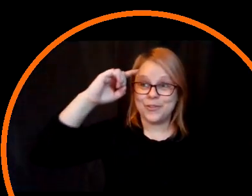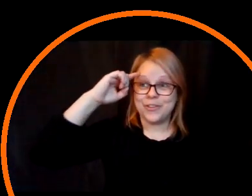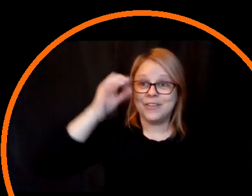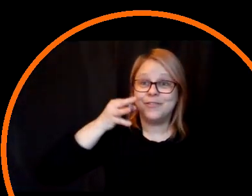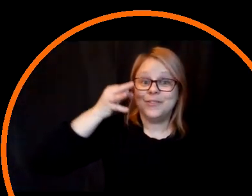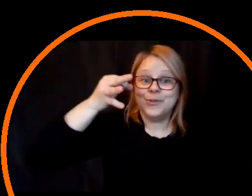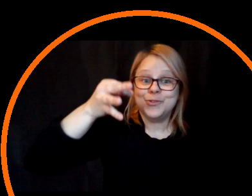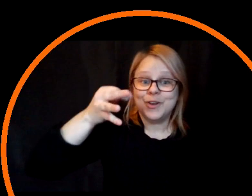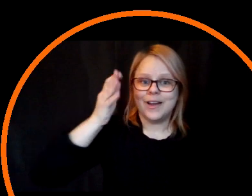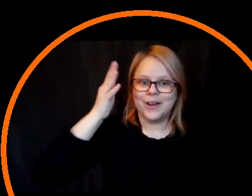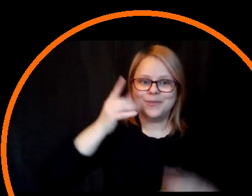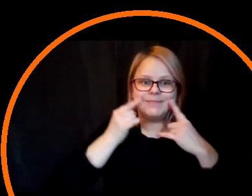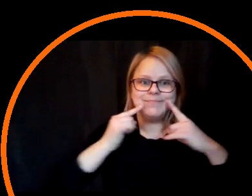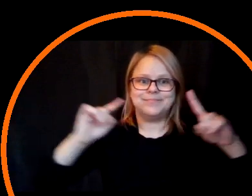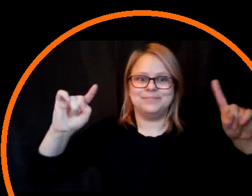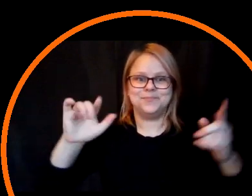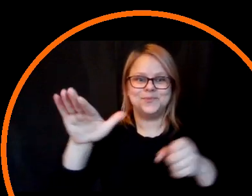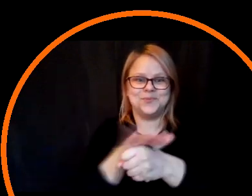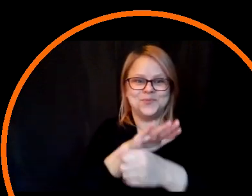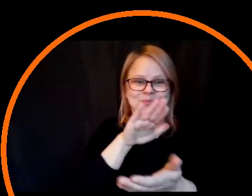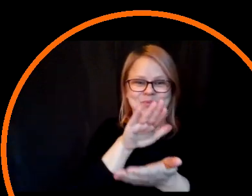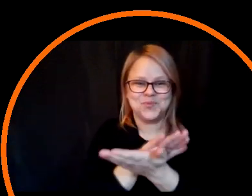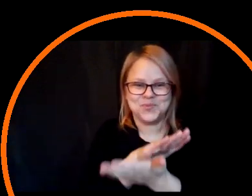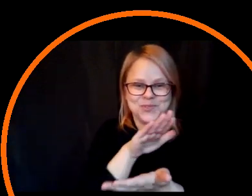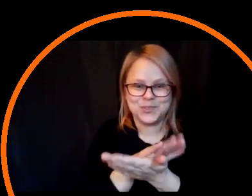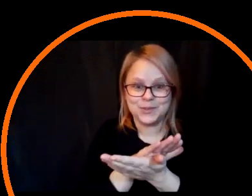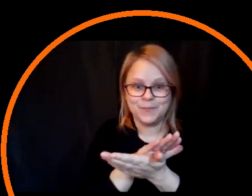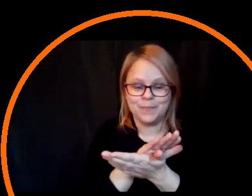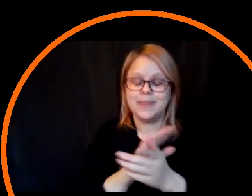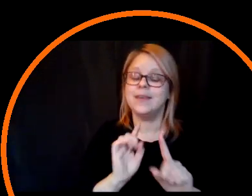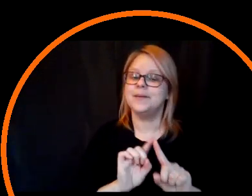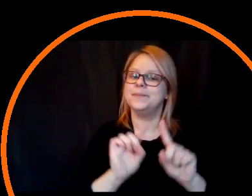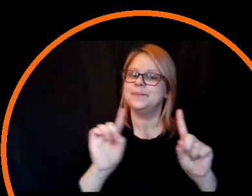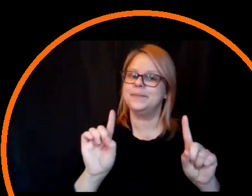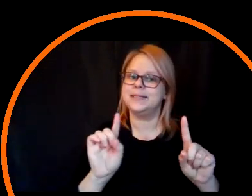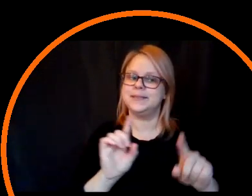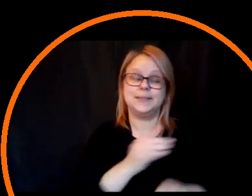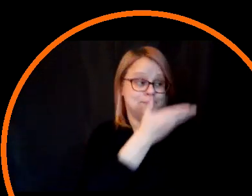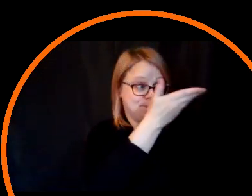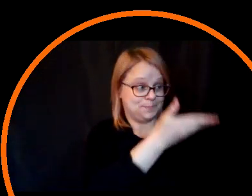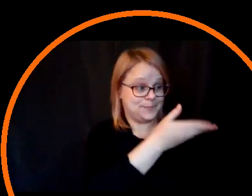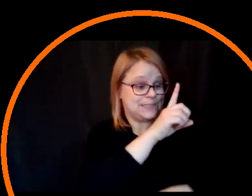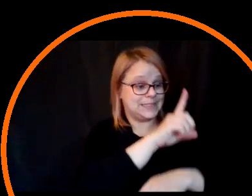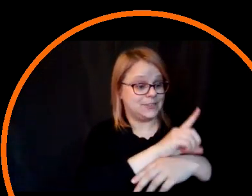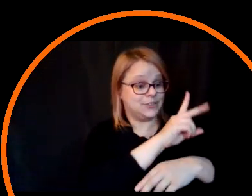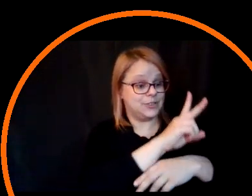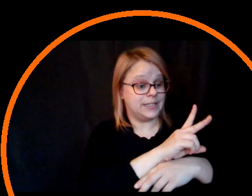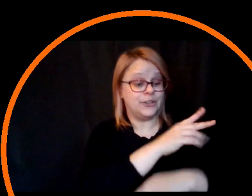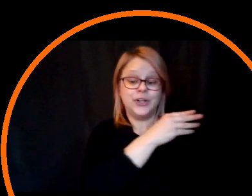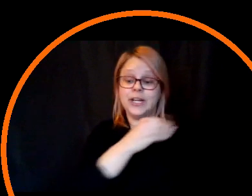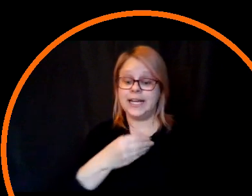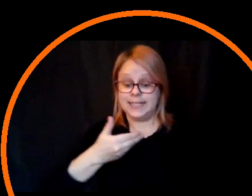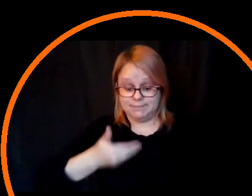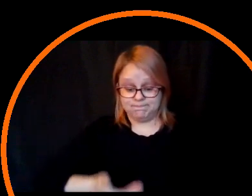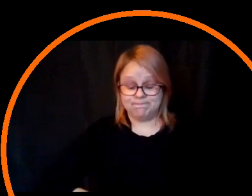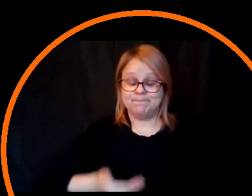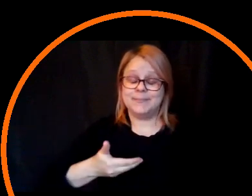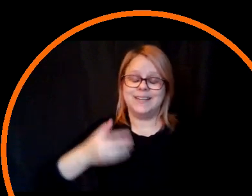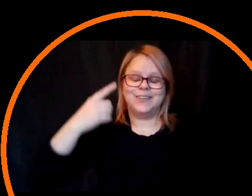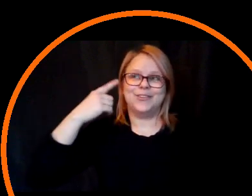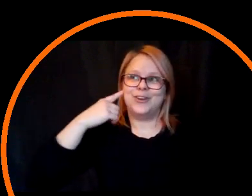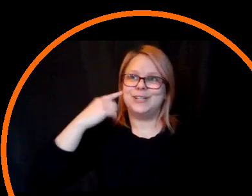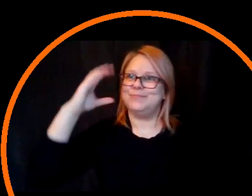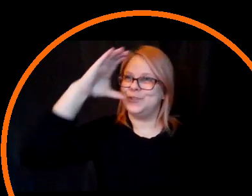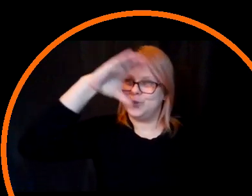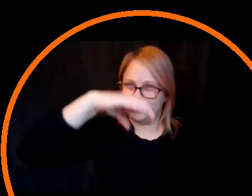day be making an announcement to the entire school. But Dr. Kinner and I both agree that unusual times call